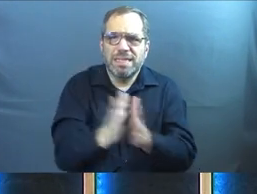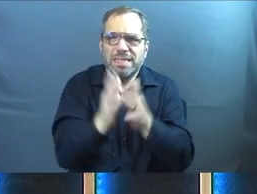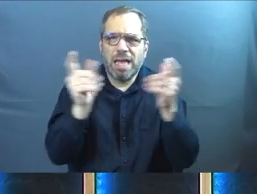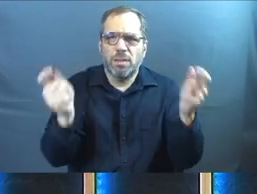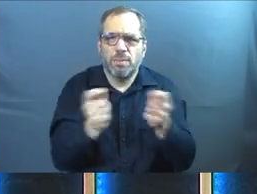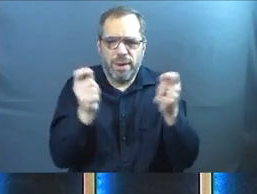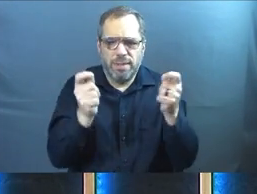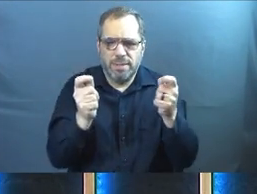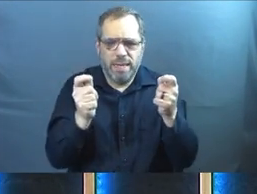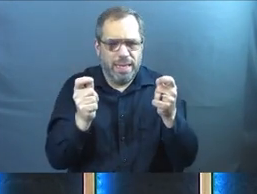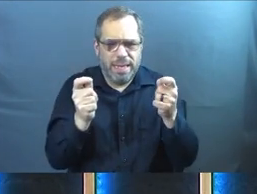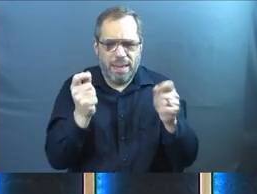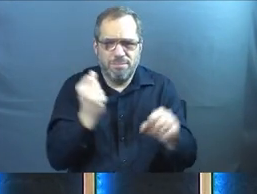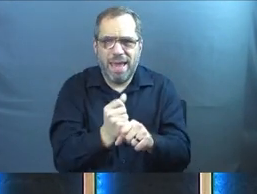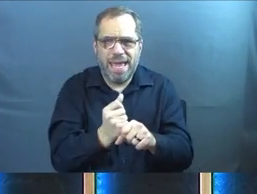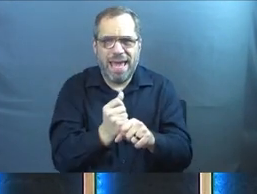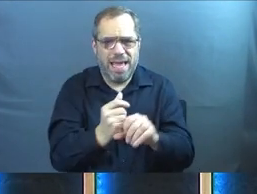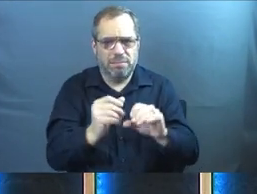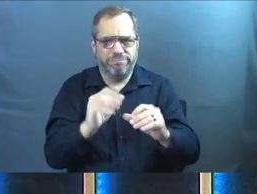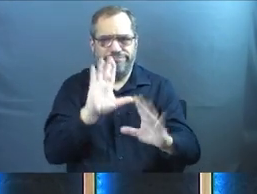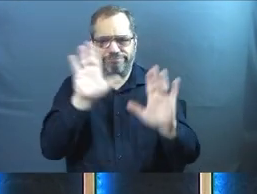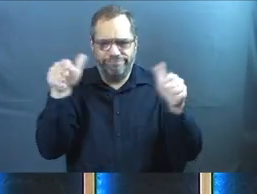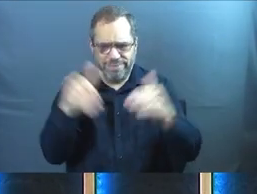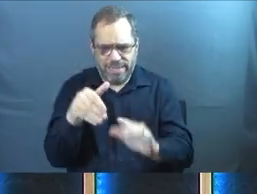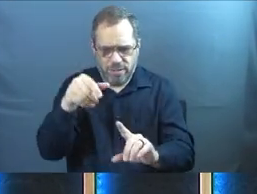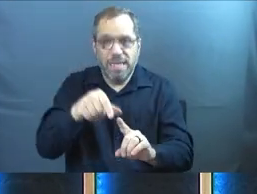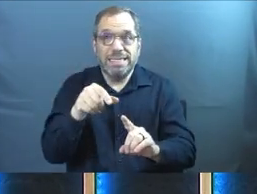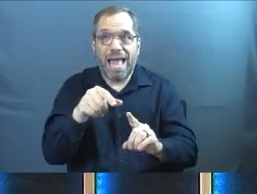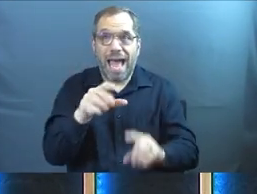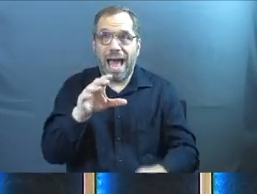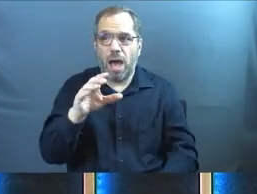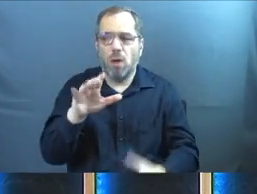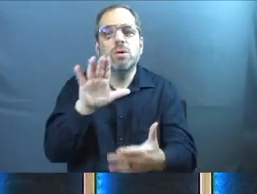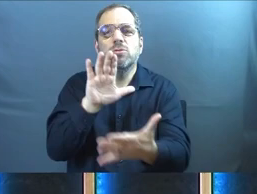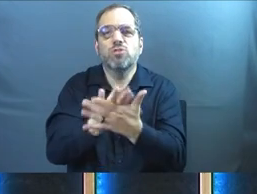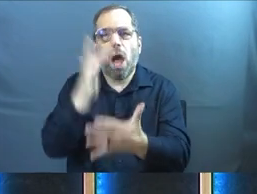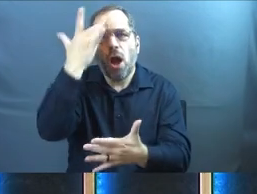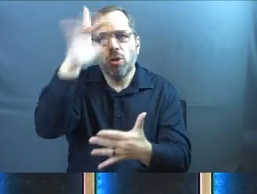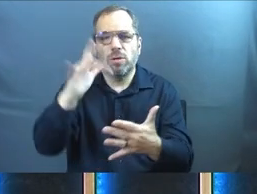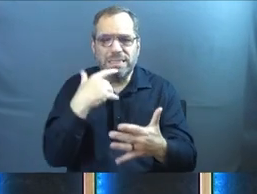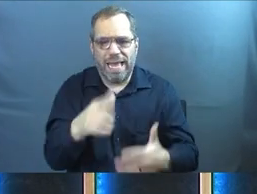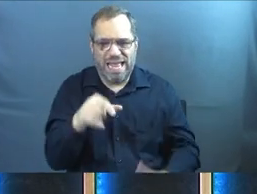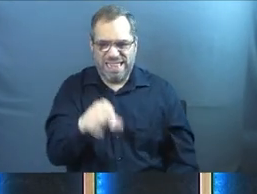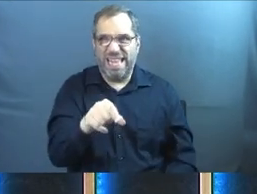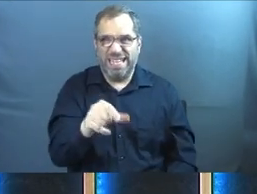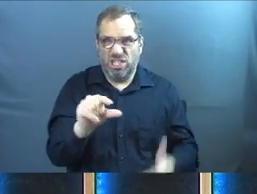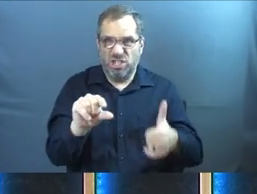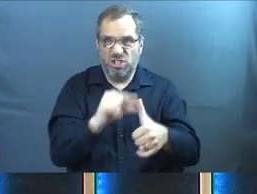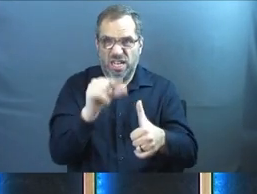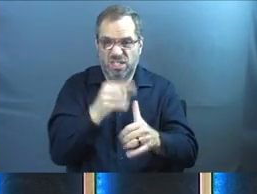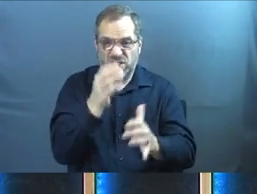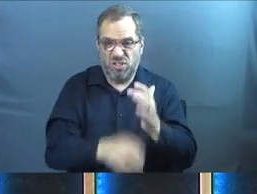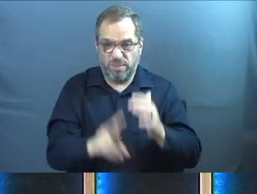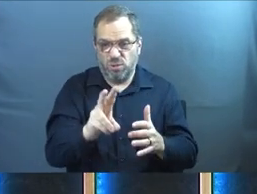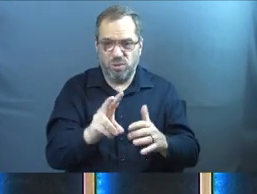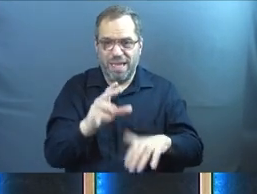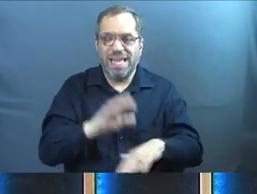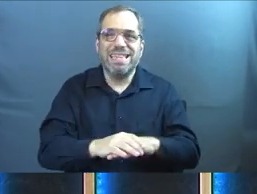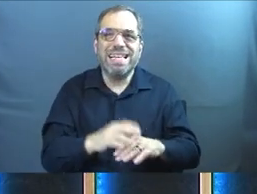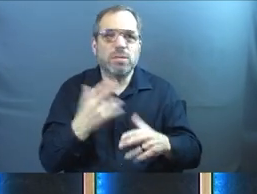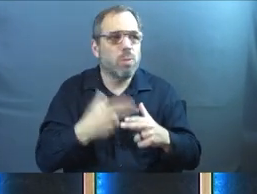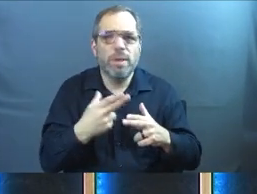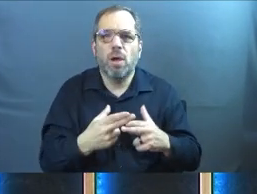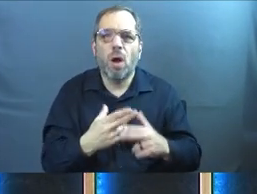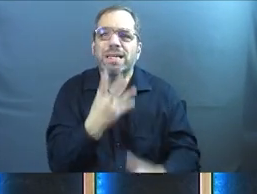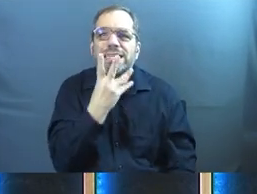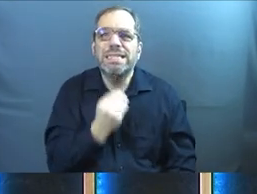celebrates that and makes that front and center for us. Now, scholars tell us that this spot that you're reading here, this is Hebrew